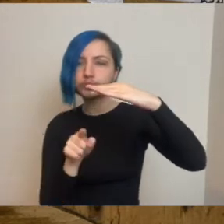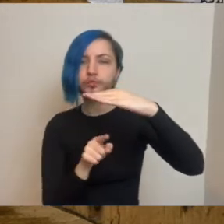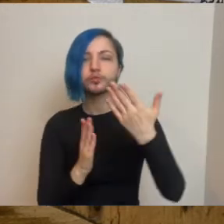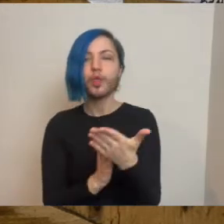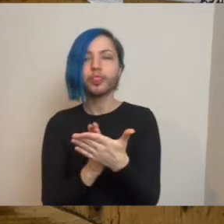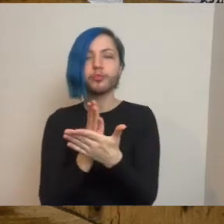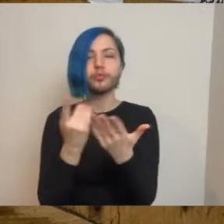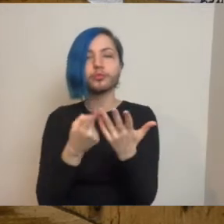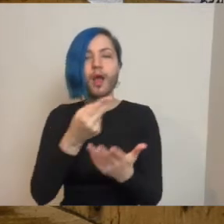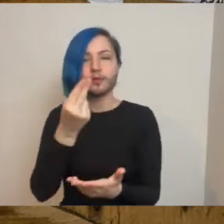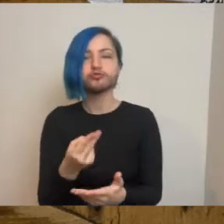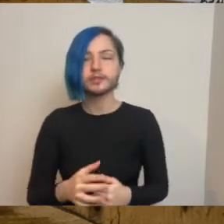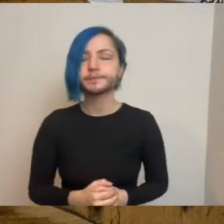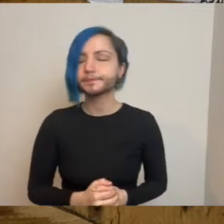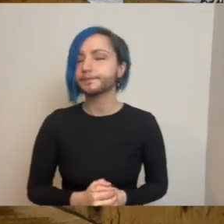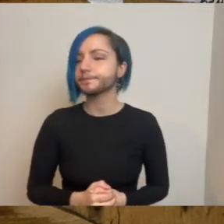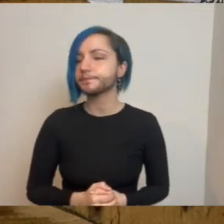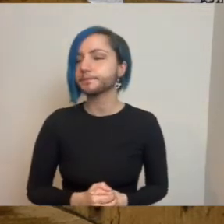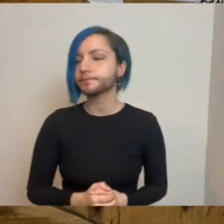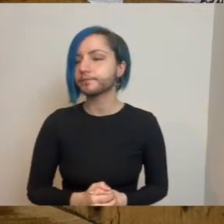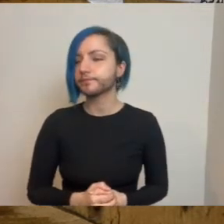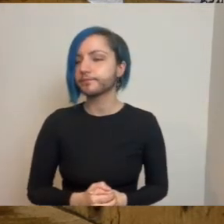that's already there.